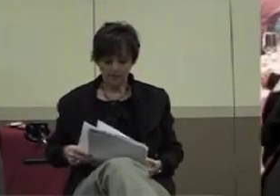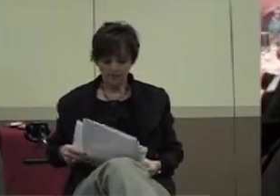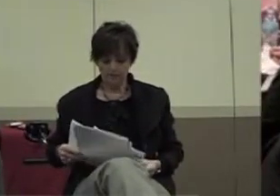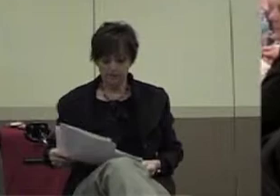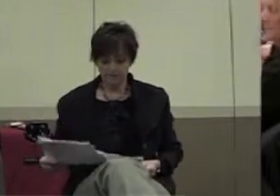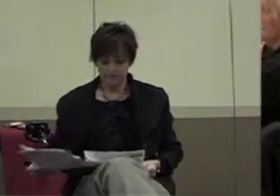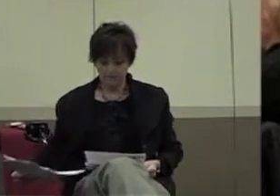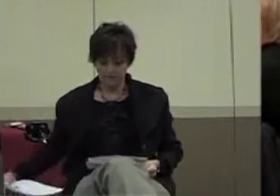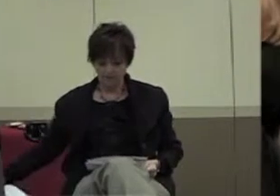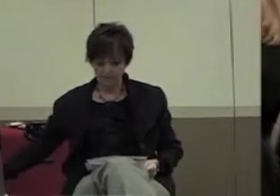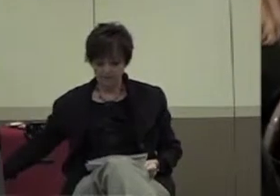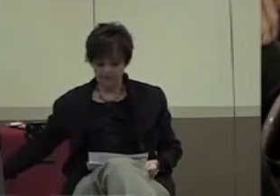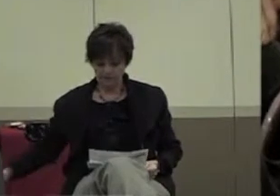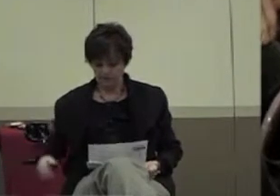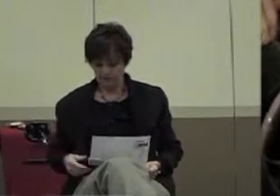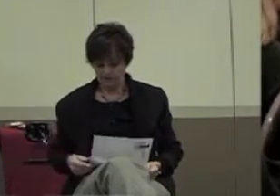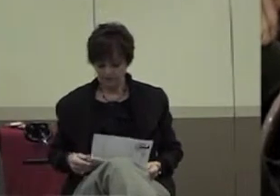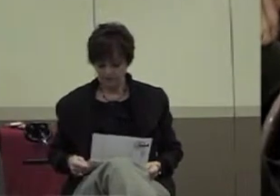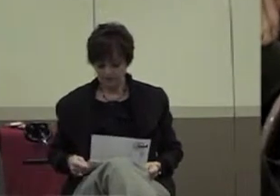Don't put it in your mouth.